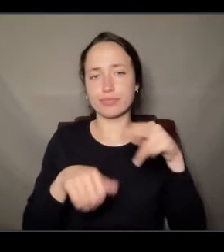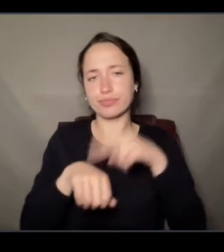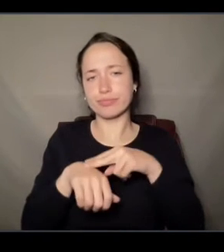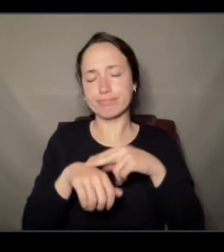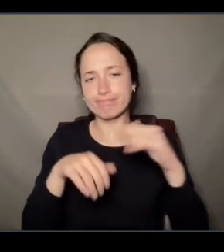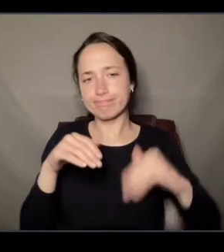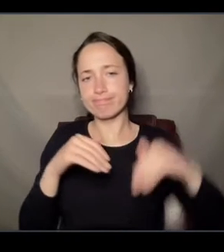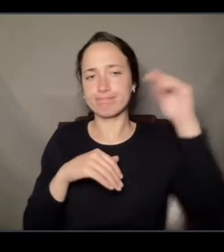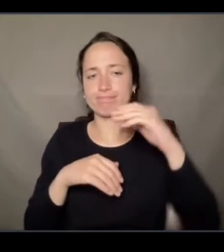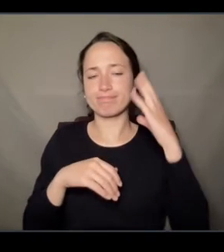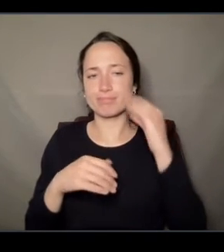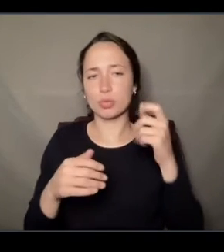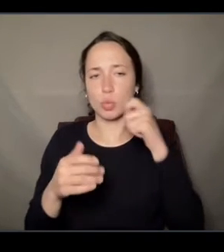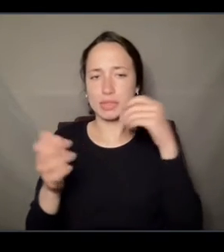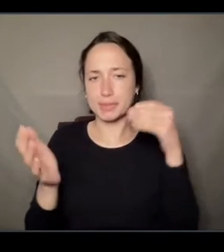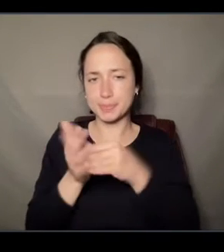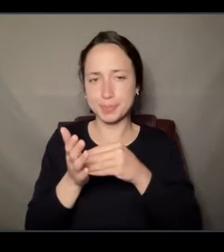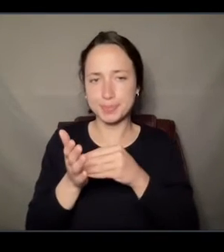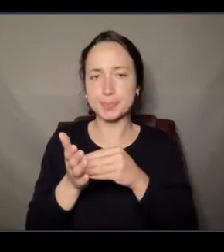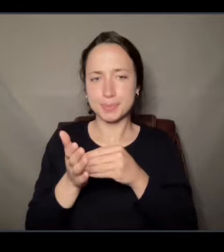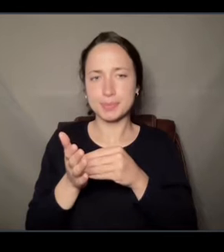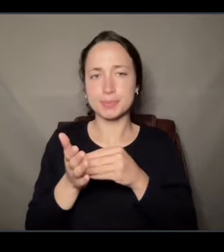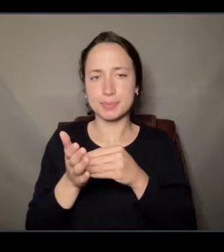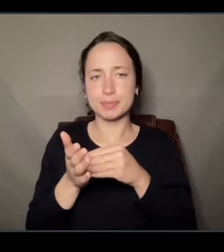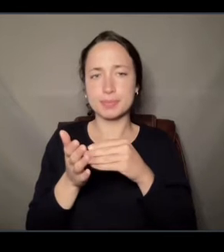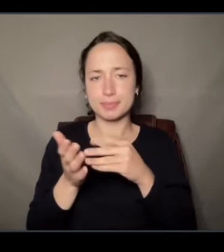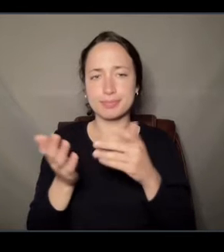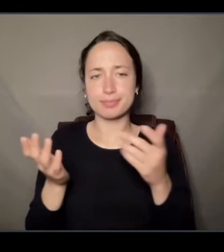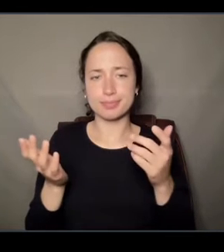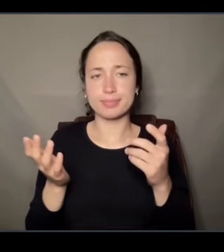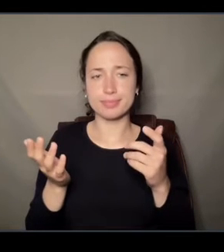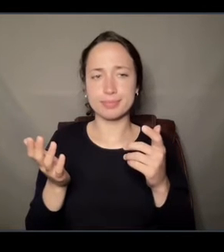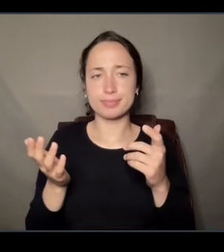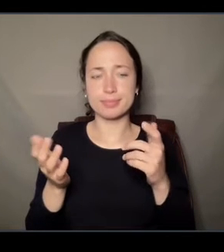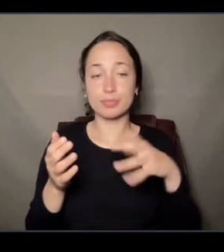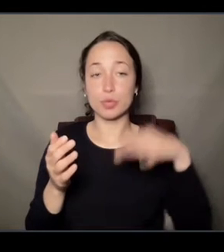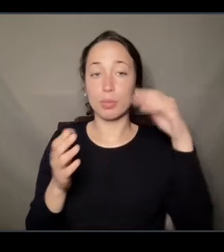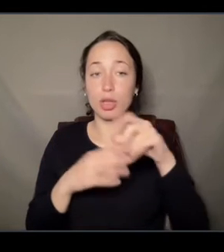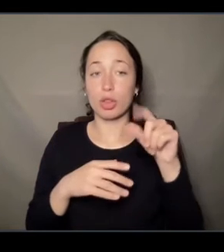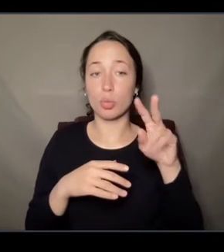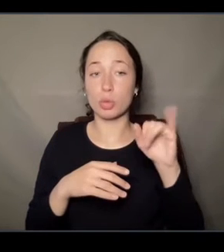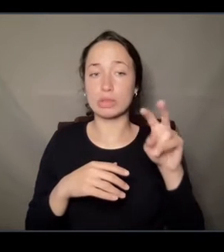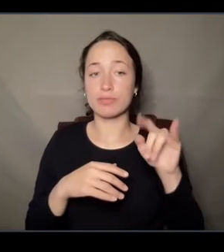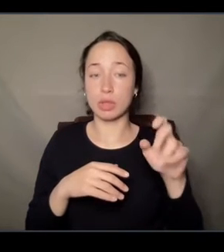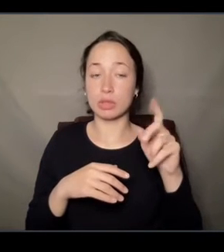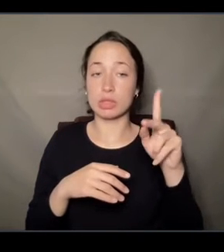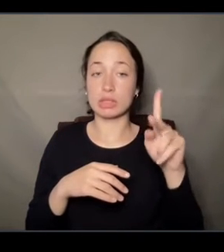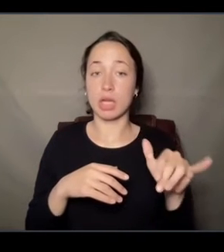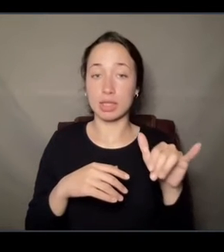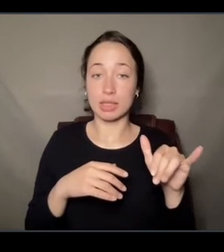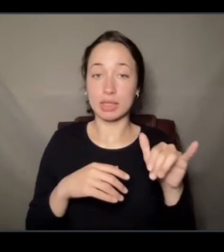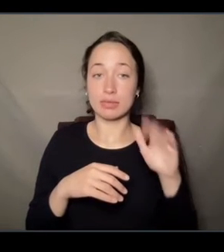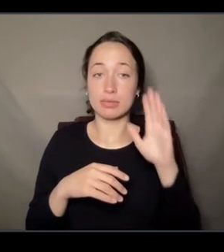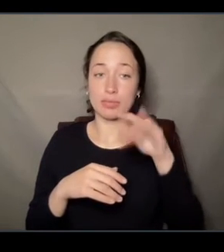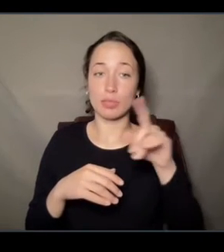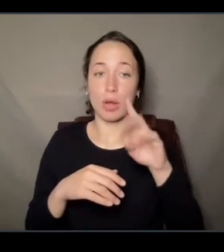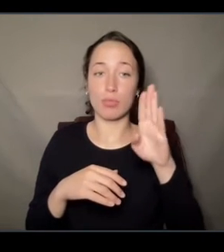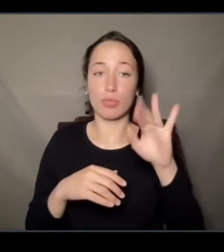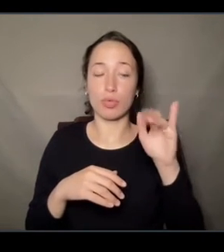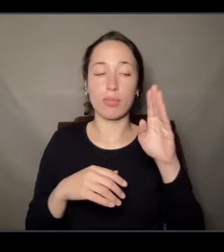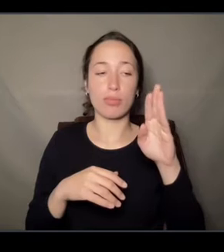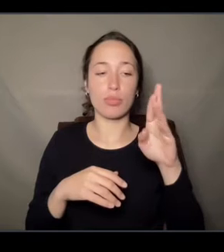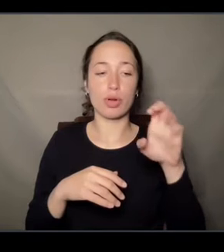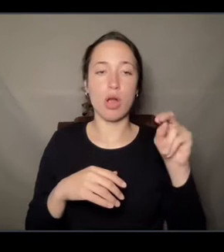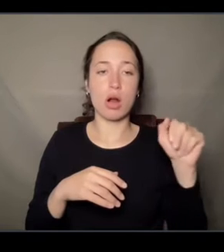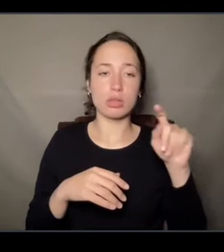my husband, of course, he's lived with racism his whole life. He grew up in Louisville, Kentucky, where, as we know, that's where